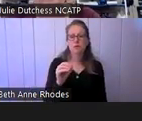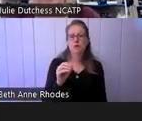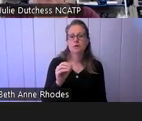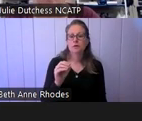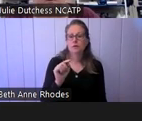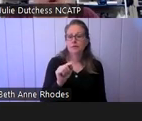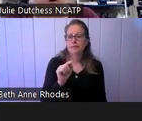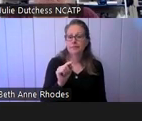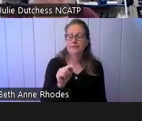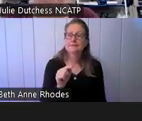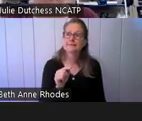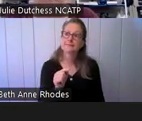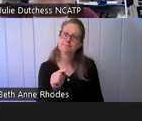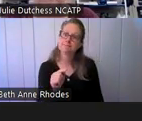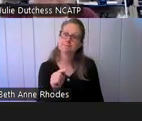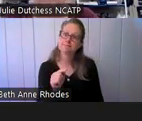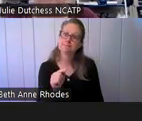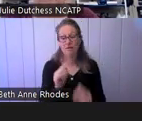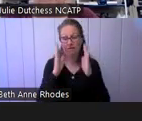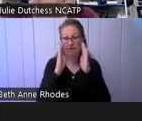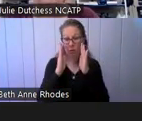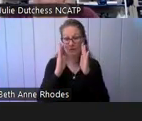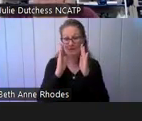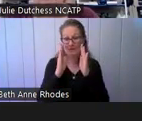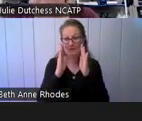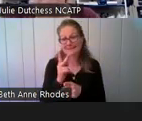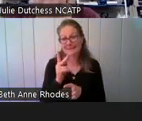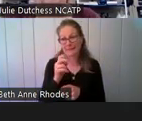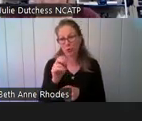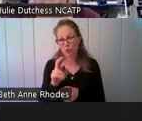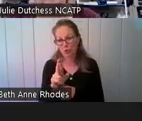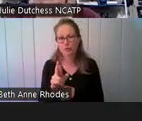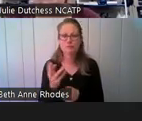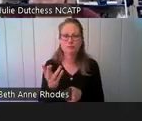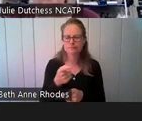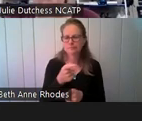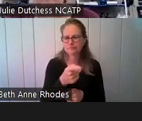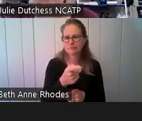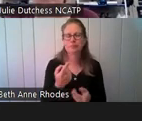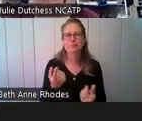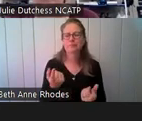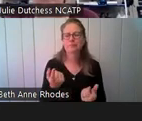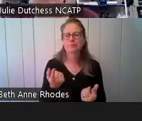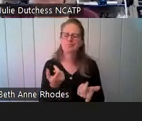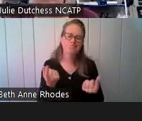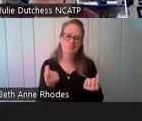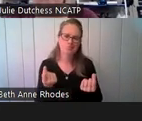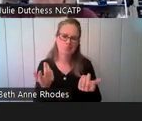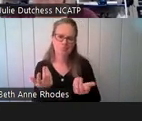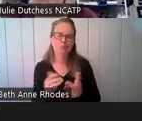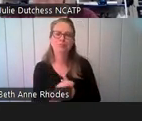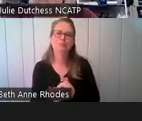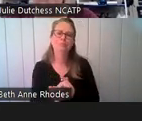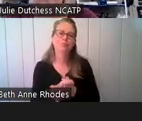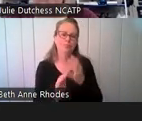is your focus keeper is one of them. And so basically what this is it's based on